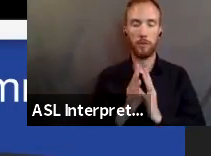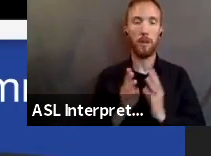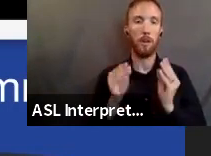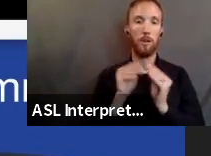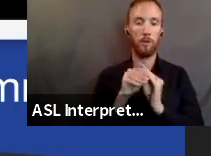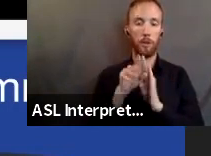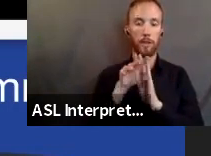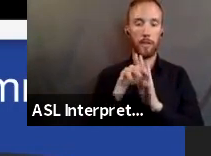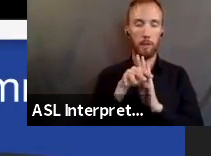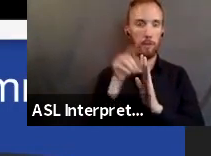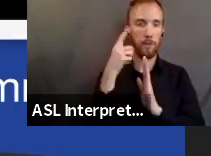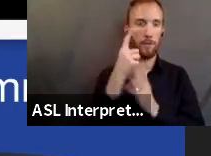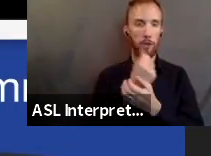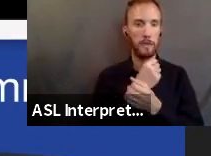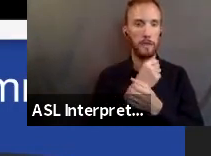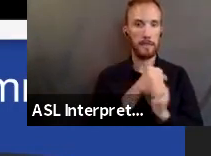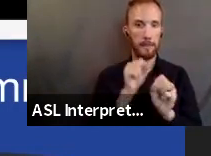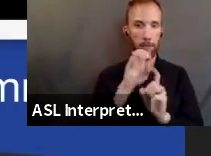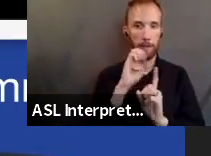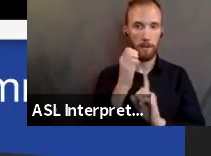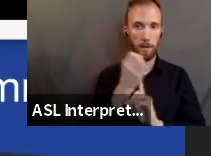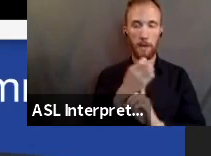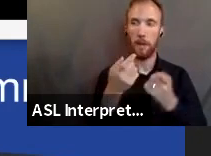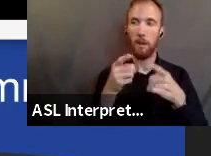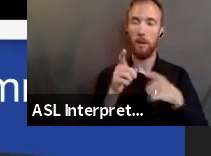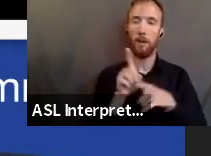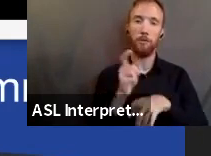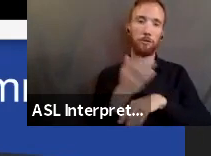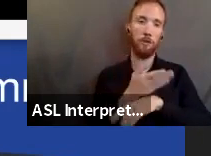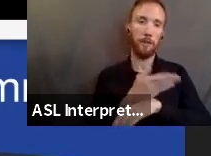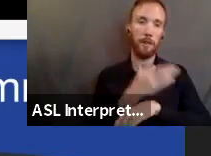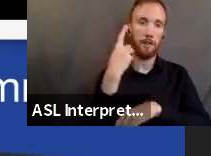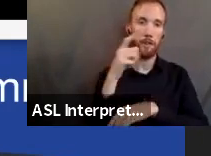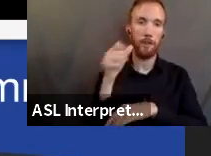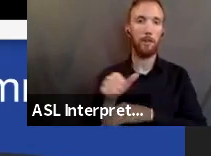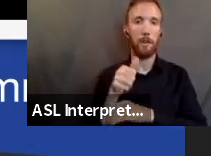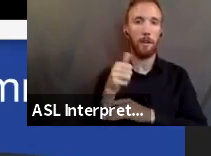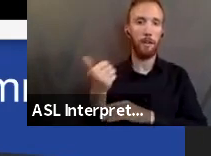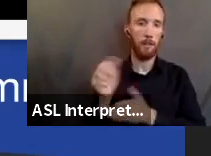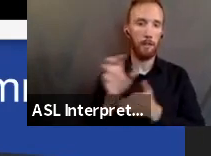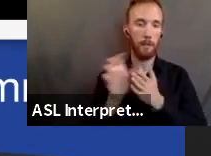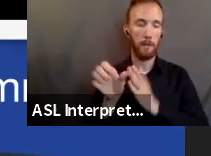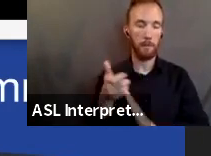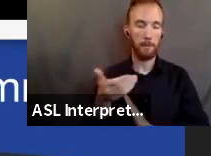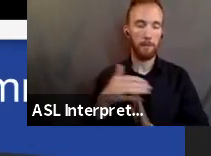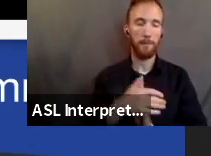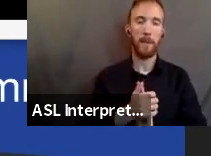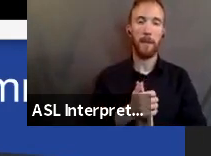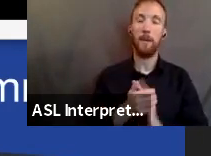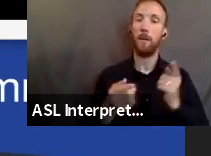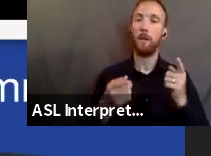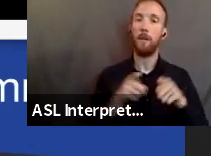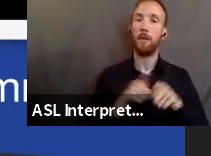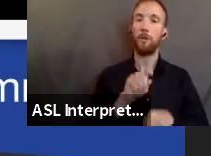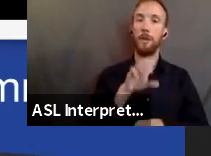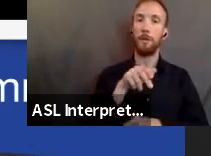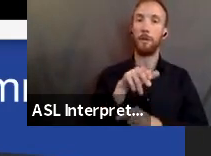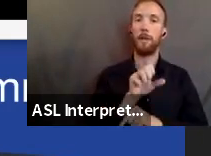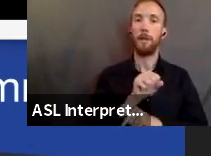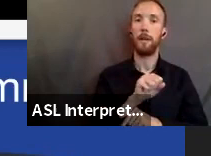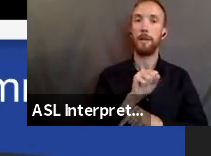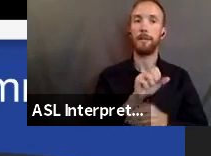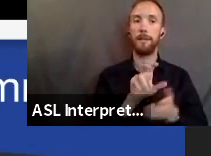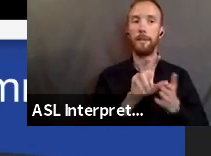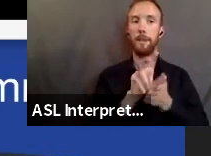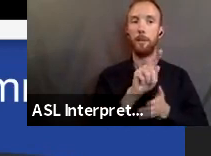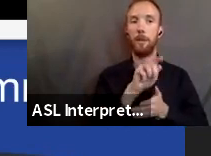for our children and renovations to aid programmatic investments among others additionally cps is investing 100 million dollars